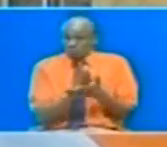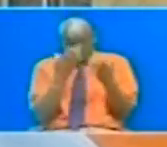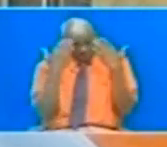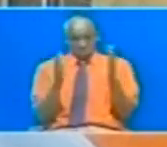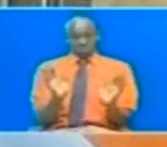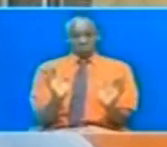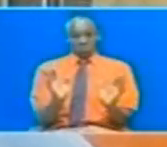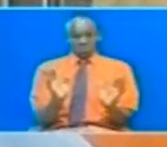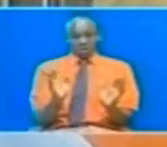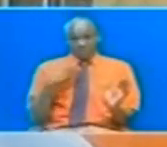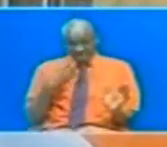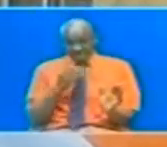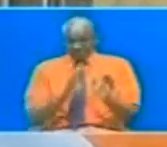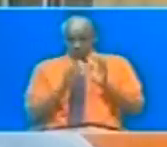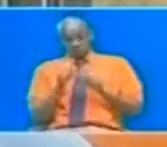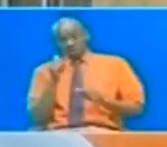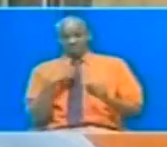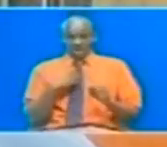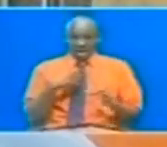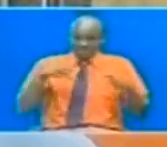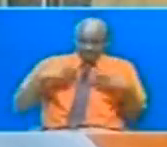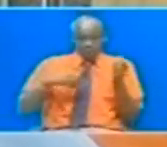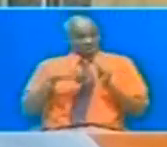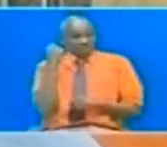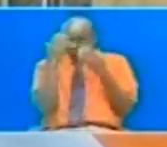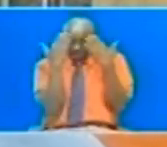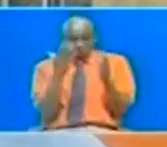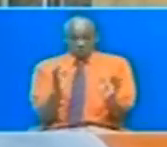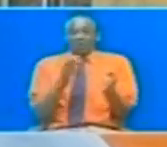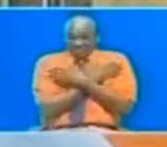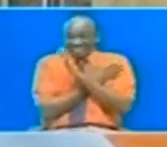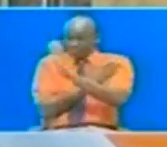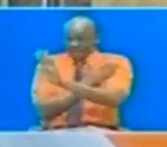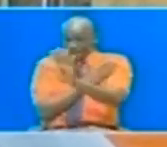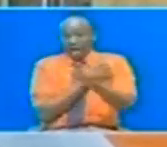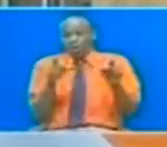fact. Neither can I deny the same, because most of his friends seem to be